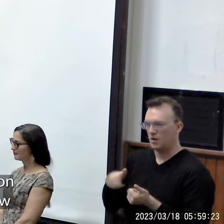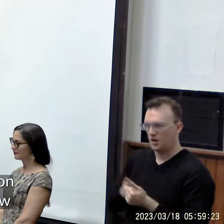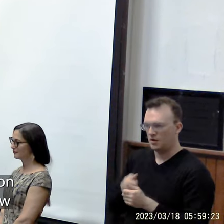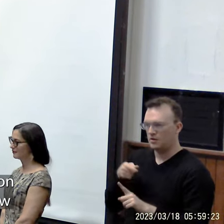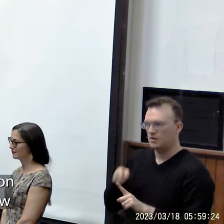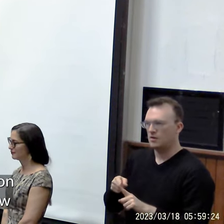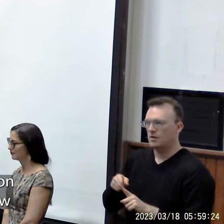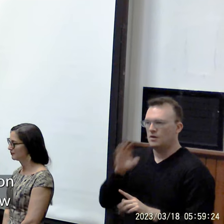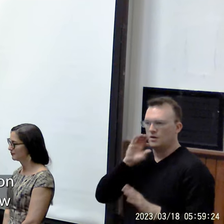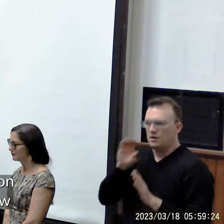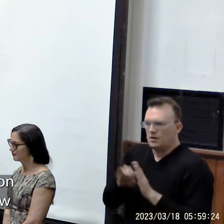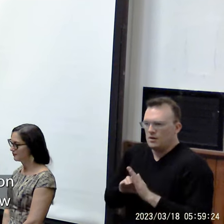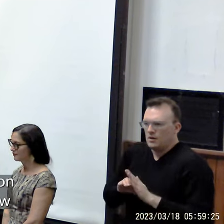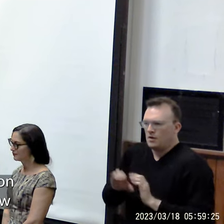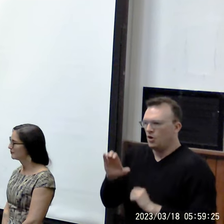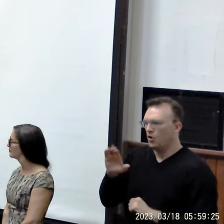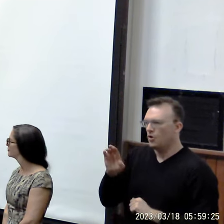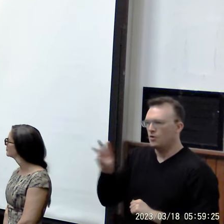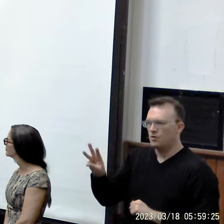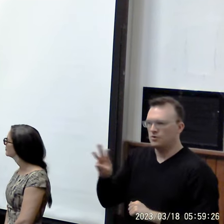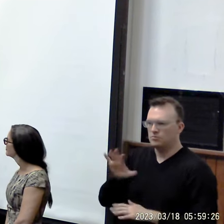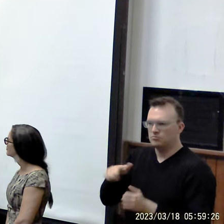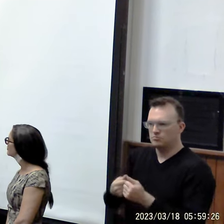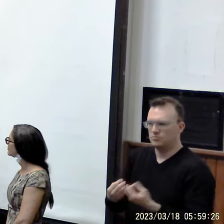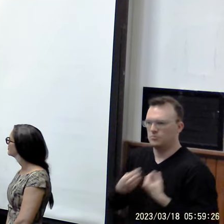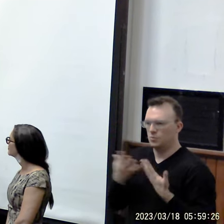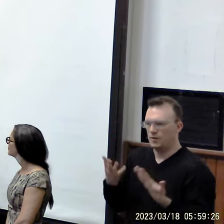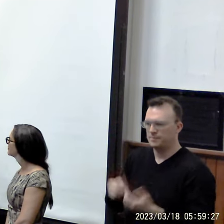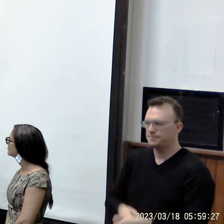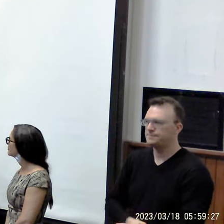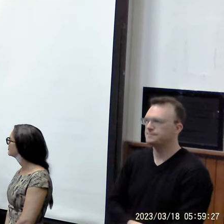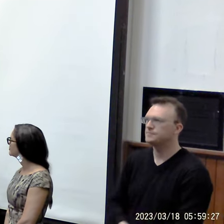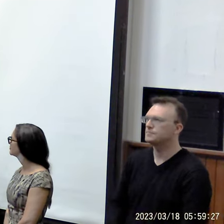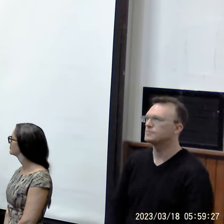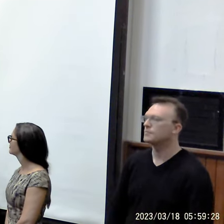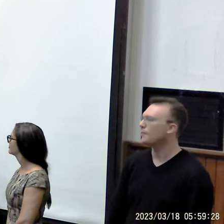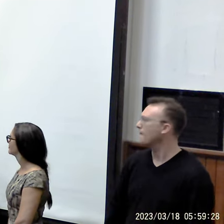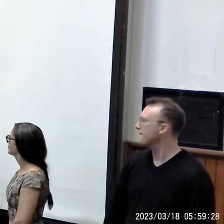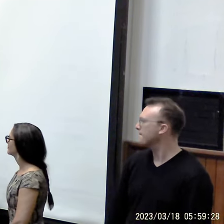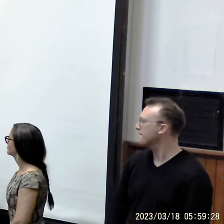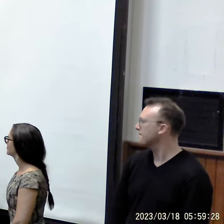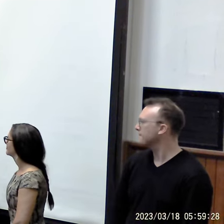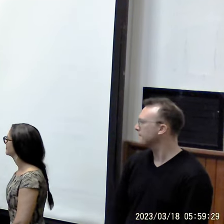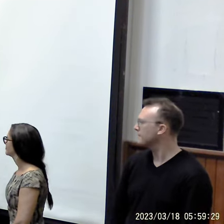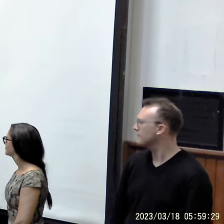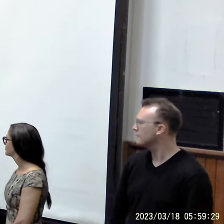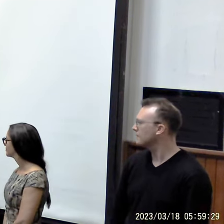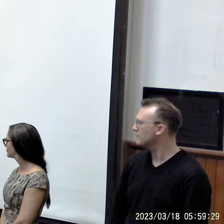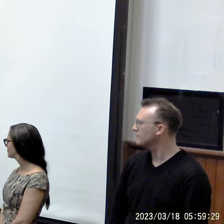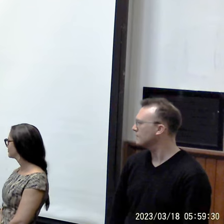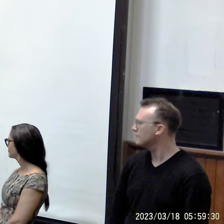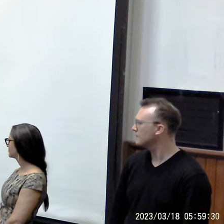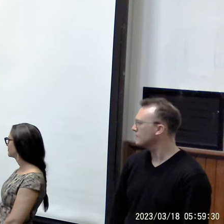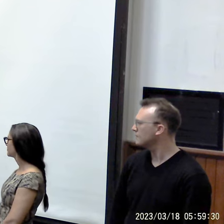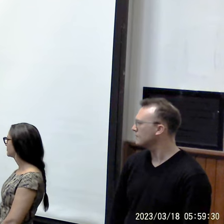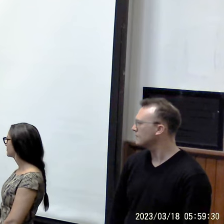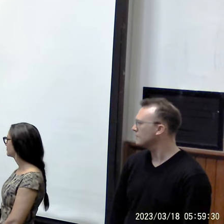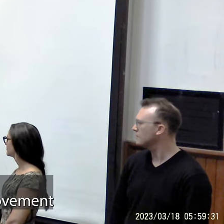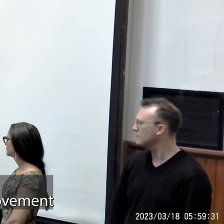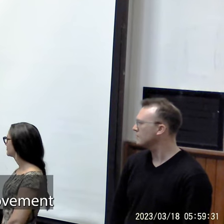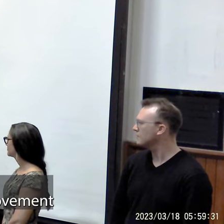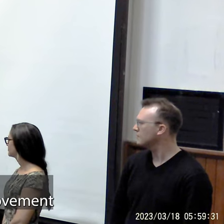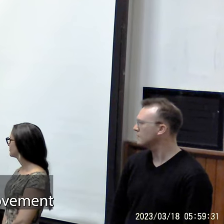for the photograph, The Crow. I'm I've been looking at a lot